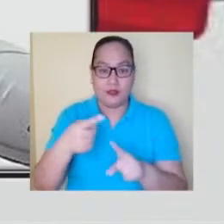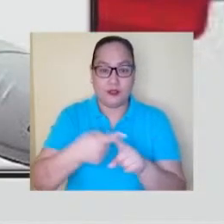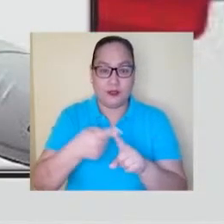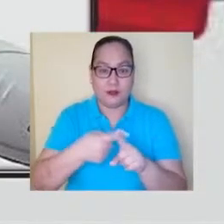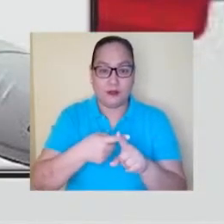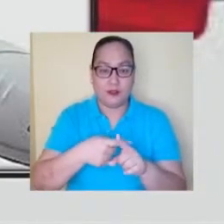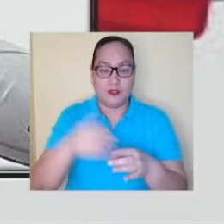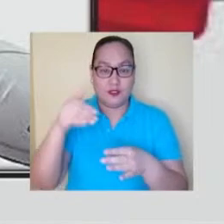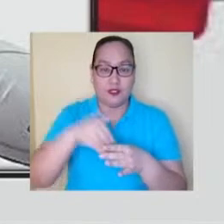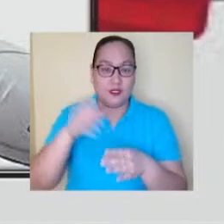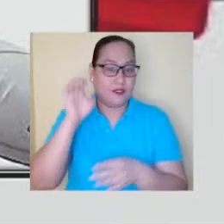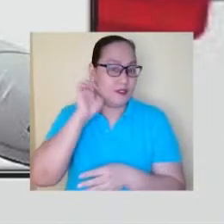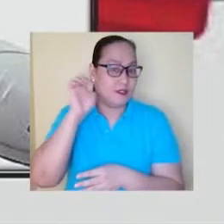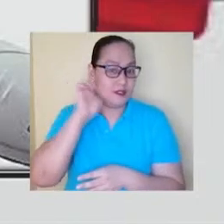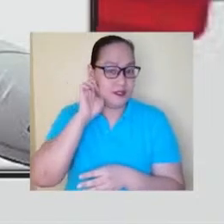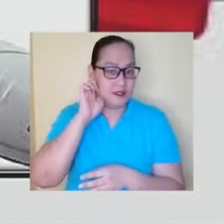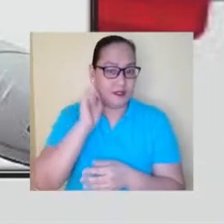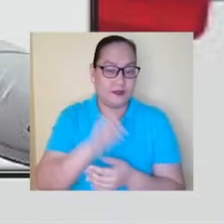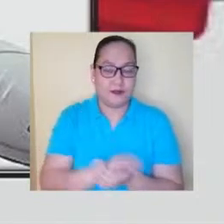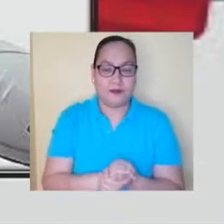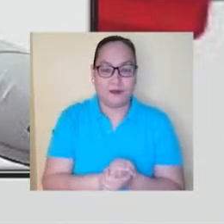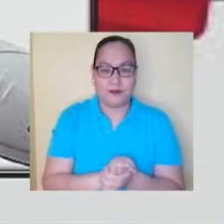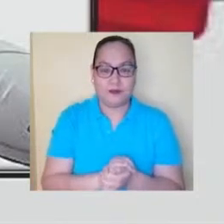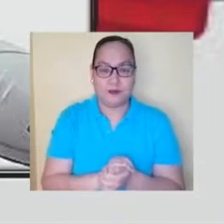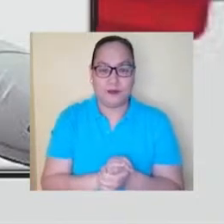through infrared ray technology.